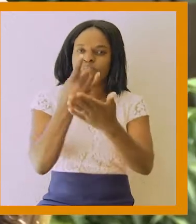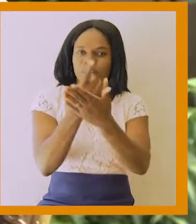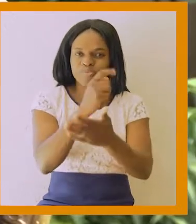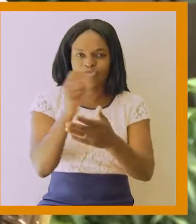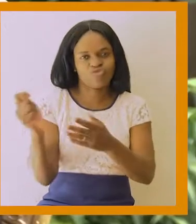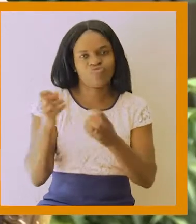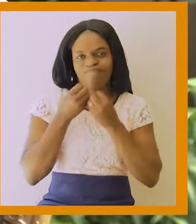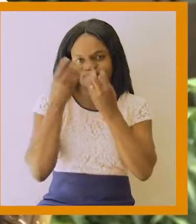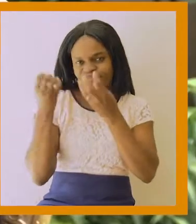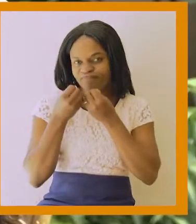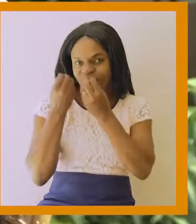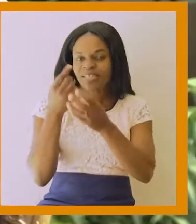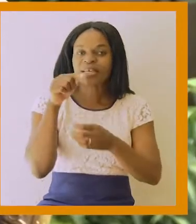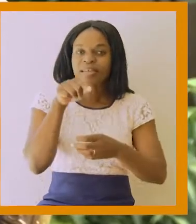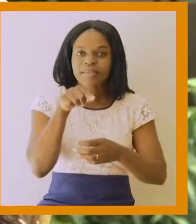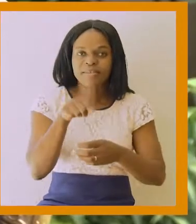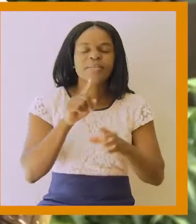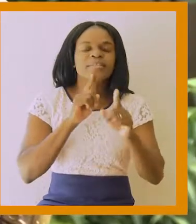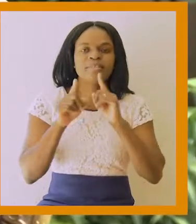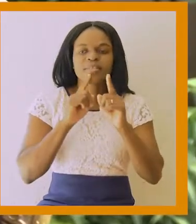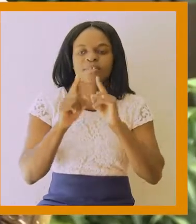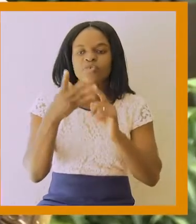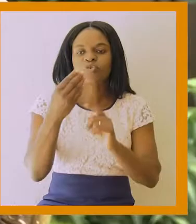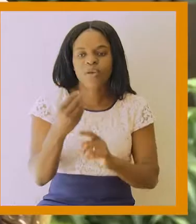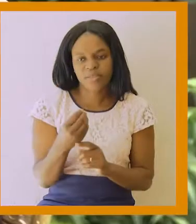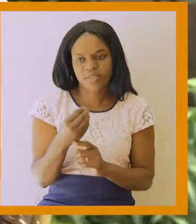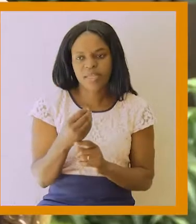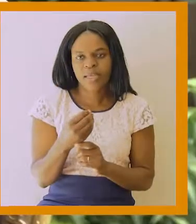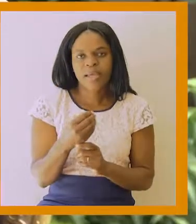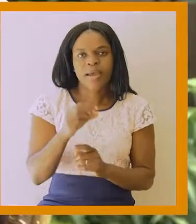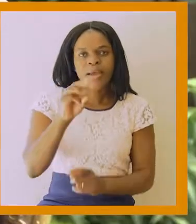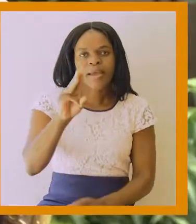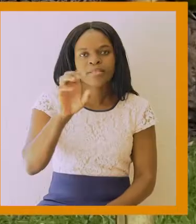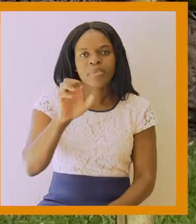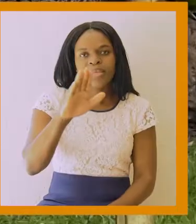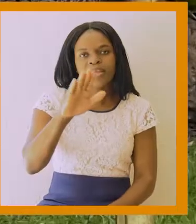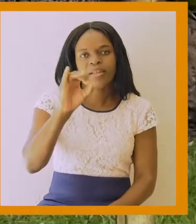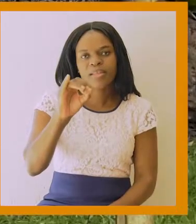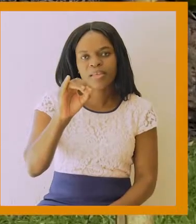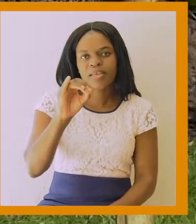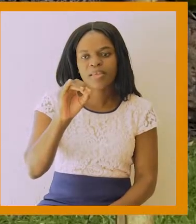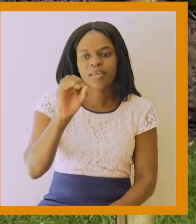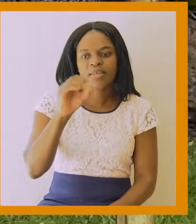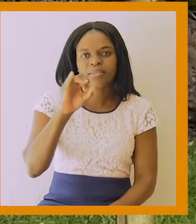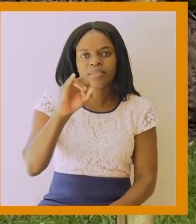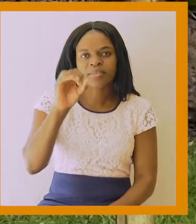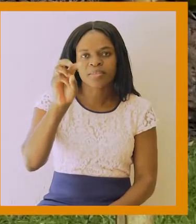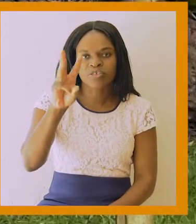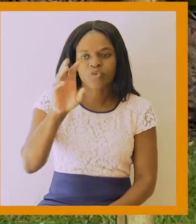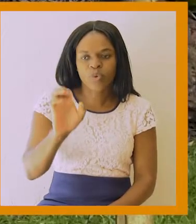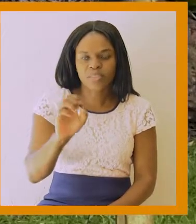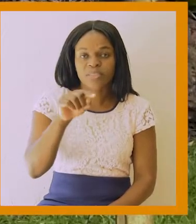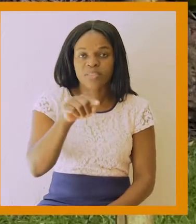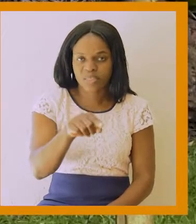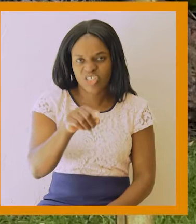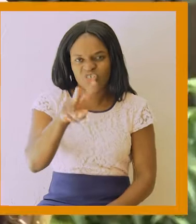helping us in tackling that particular discussion, we have Pepisiwe Mranda. She is not new on the talk.